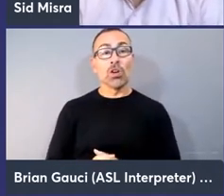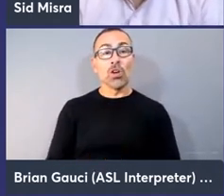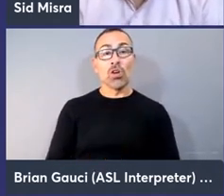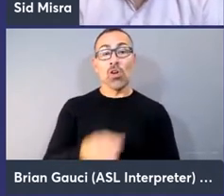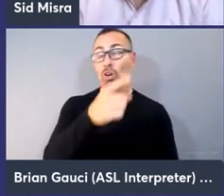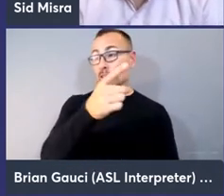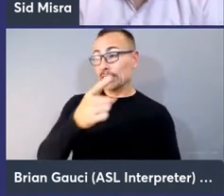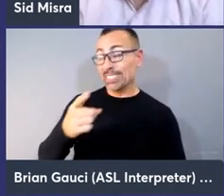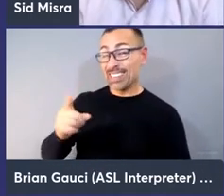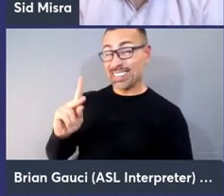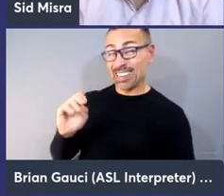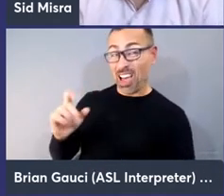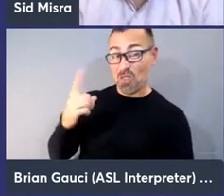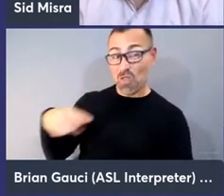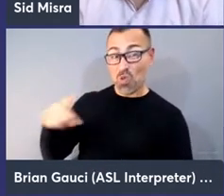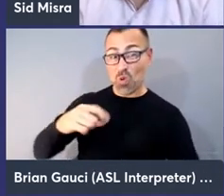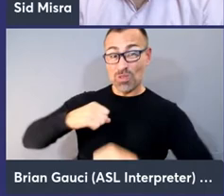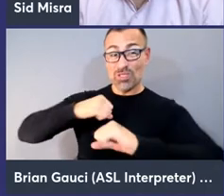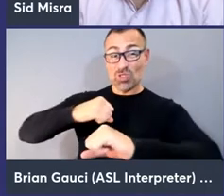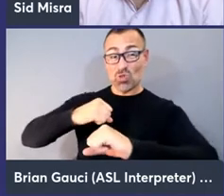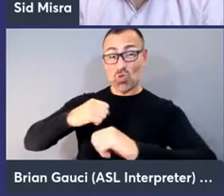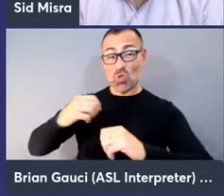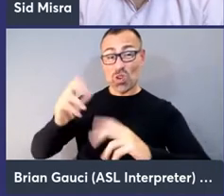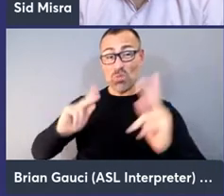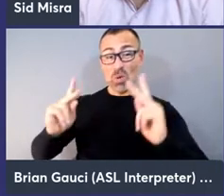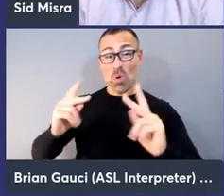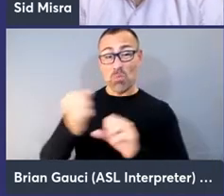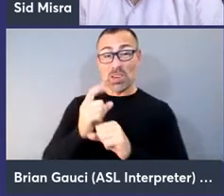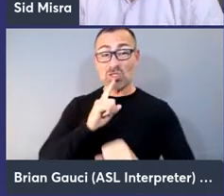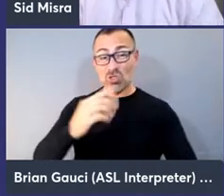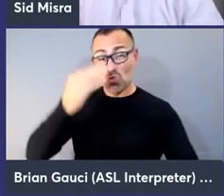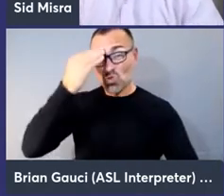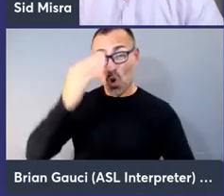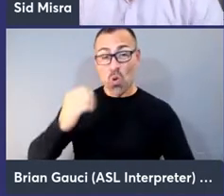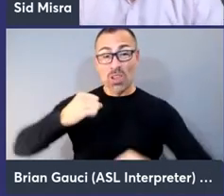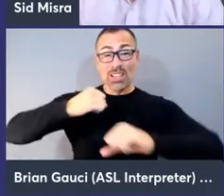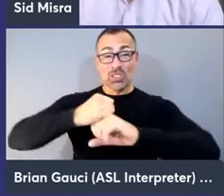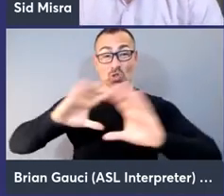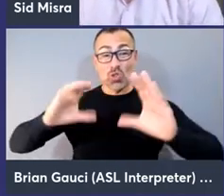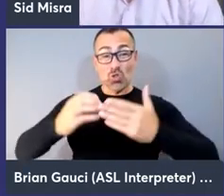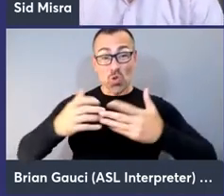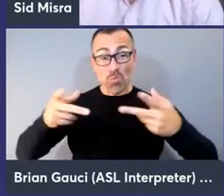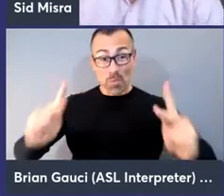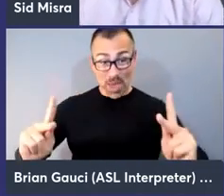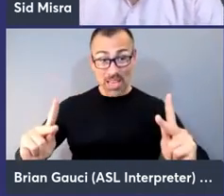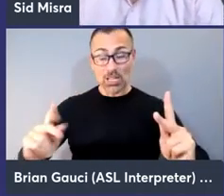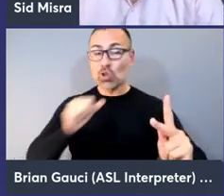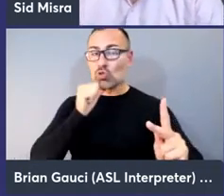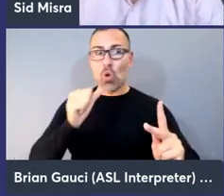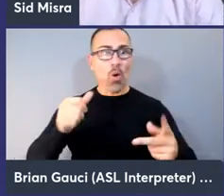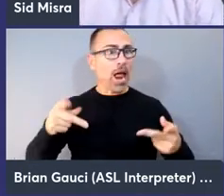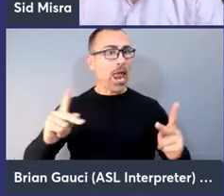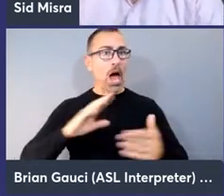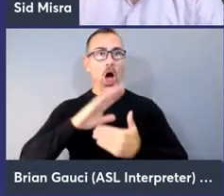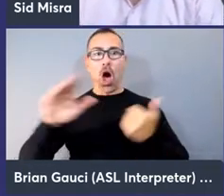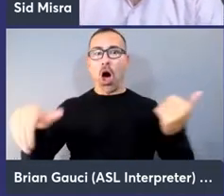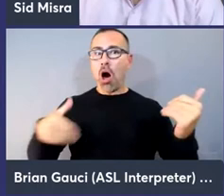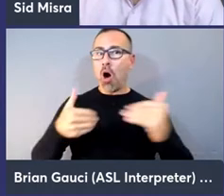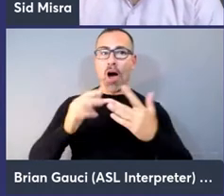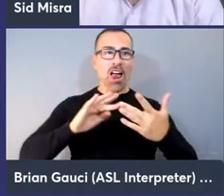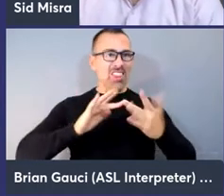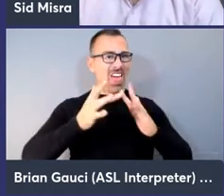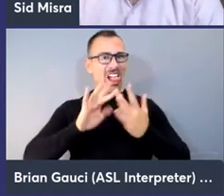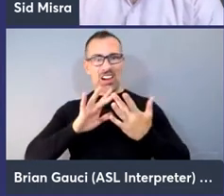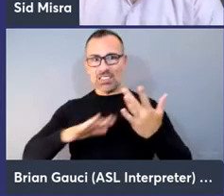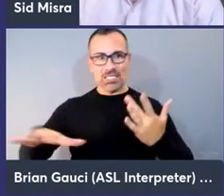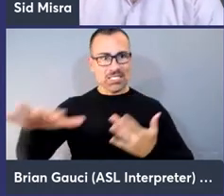group's permitting. Don't allow it to permit all the internet access to your things. No. Mm-mm. Sorry. Trusted advisor is an